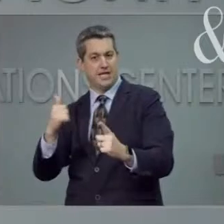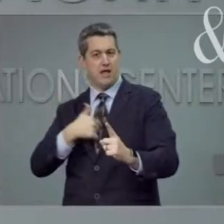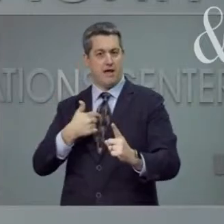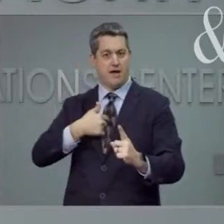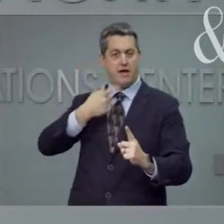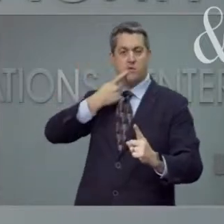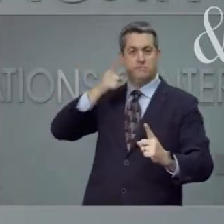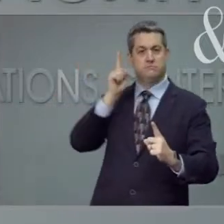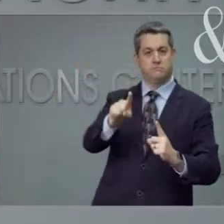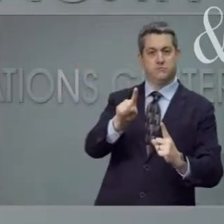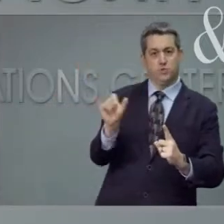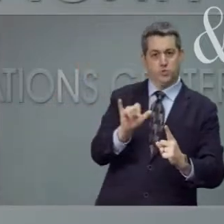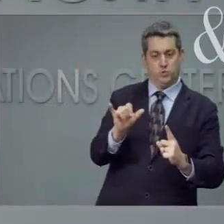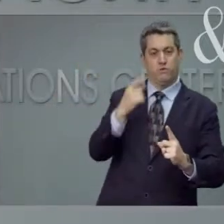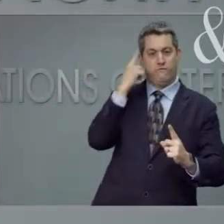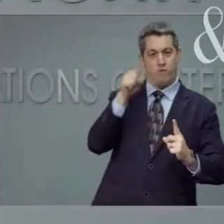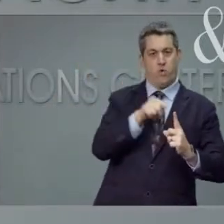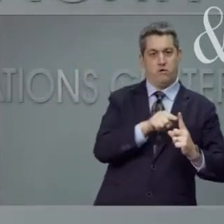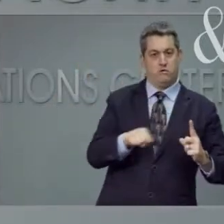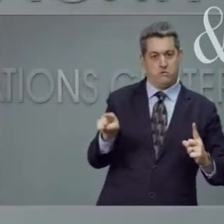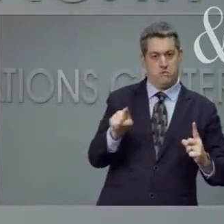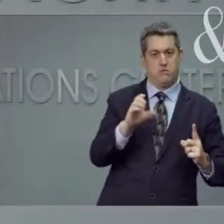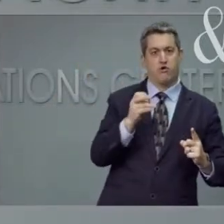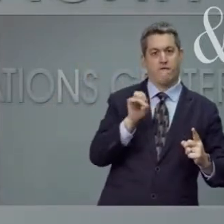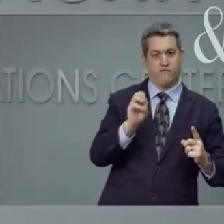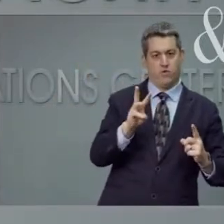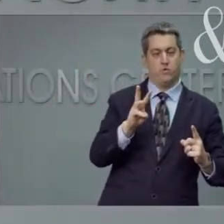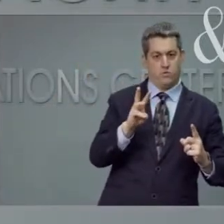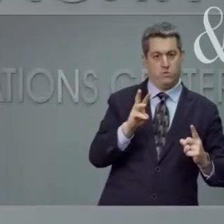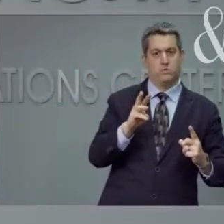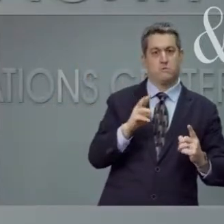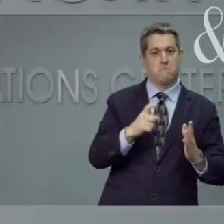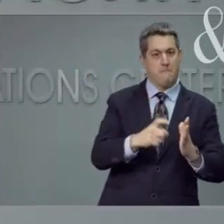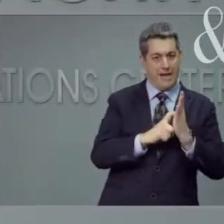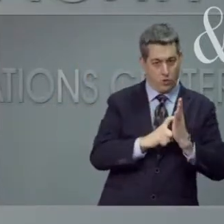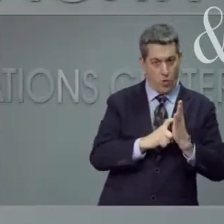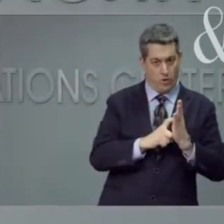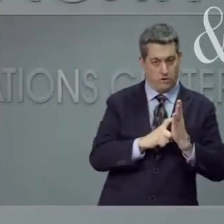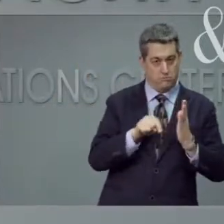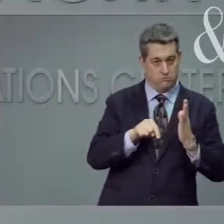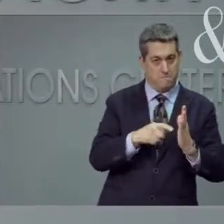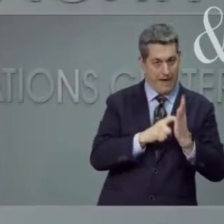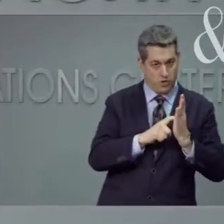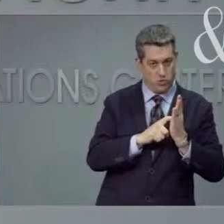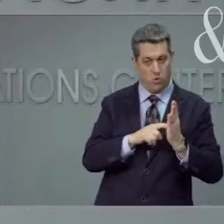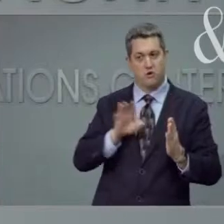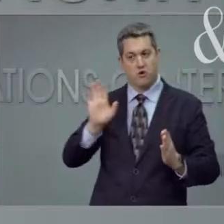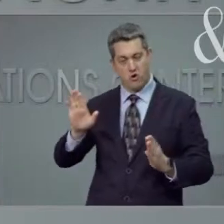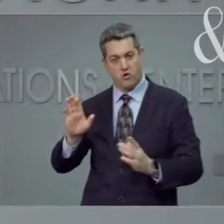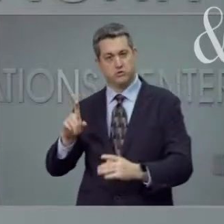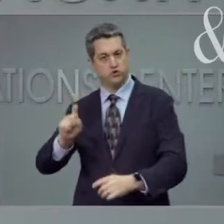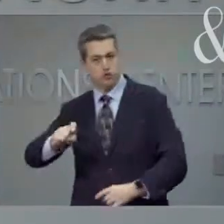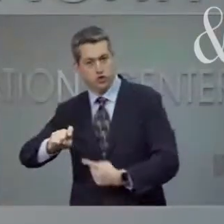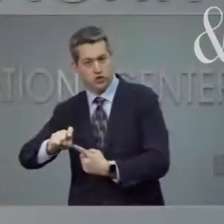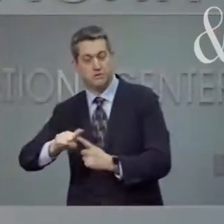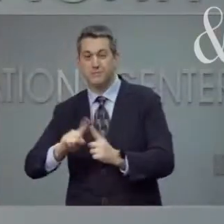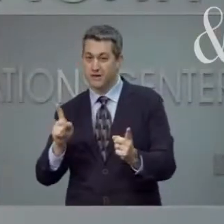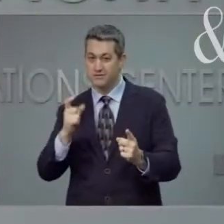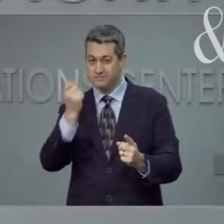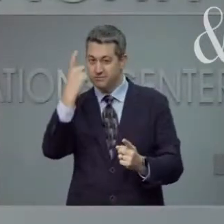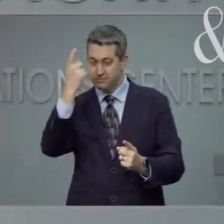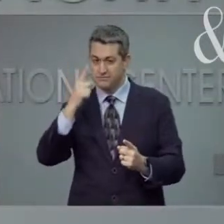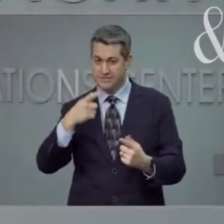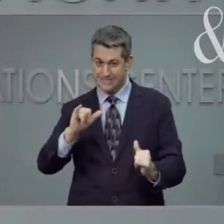in place that is mandatory. And we just want to make sure that people understand how serious this